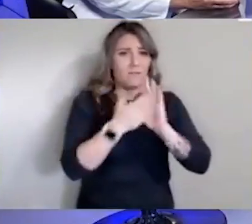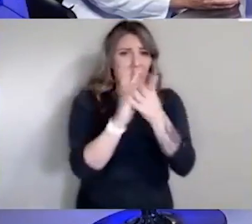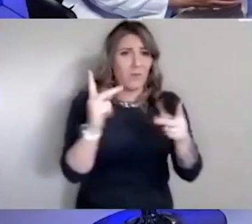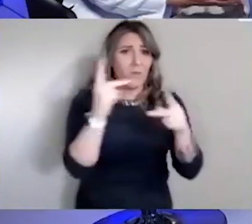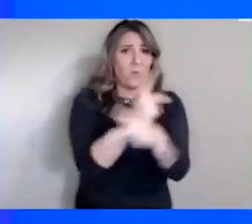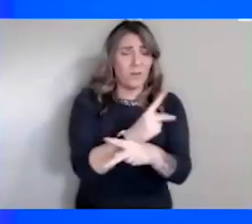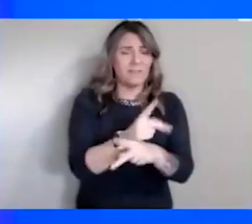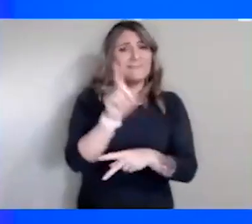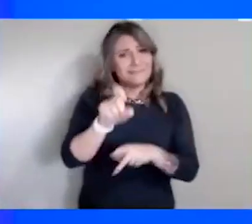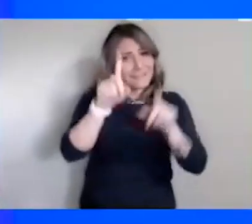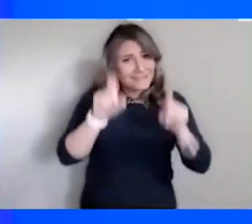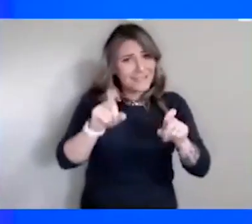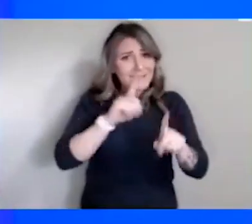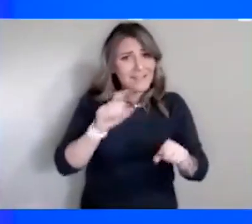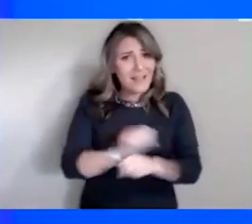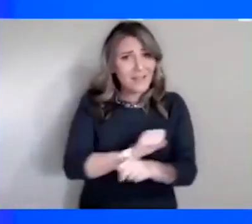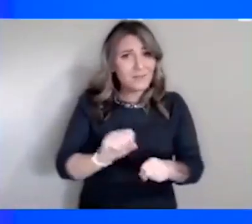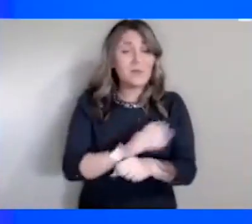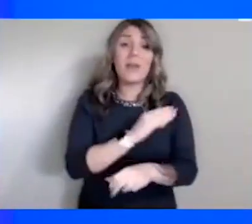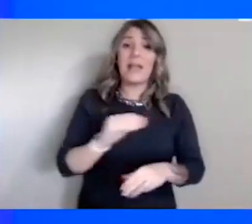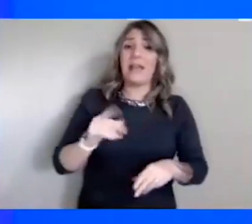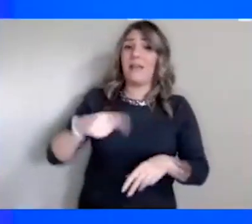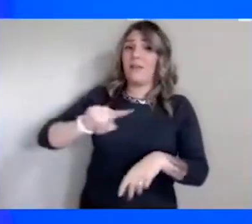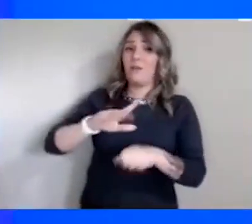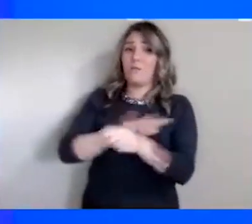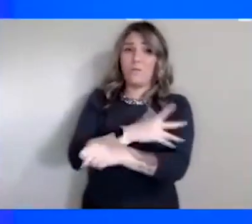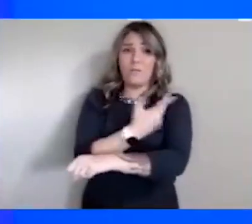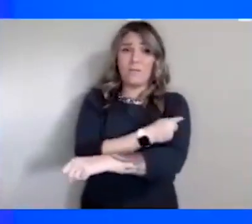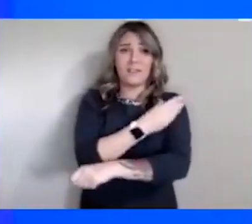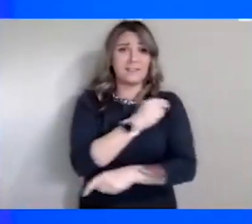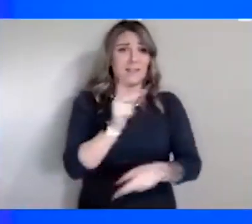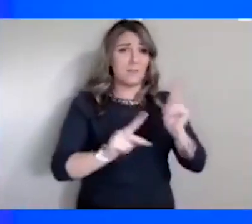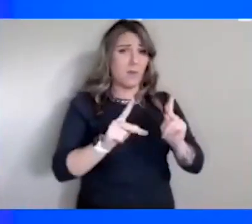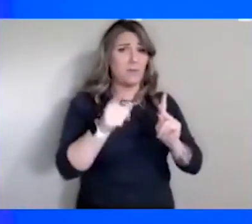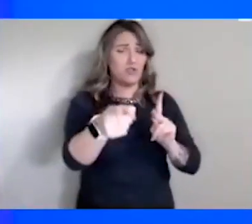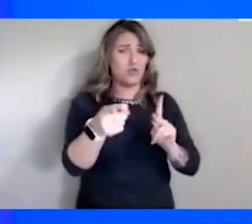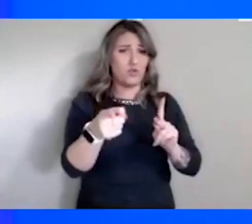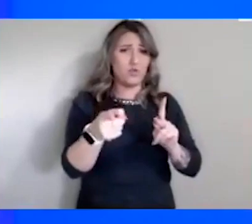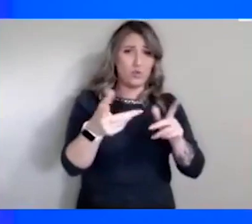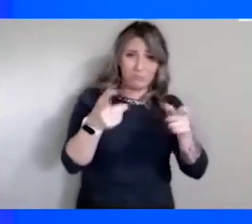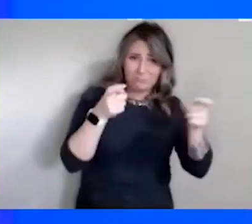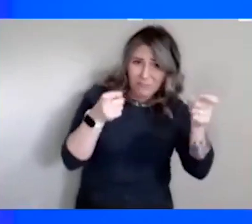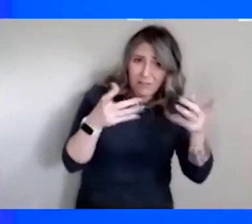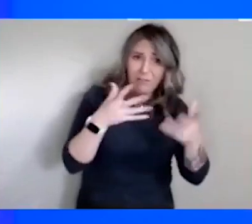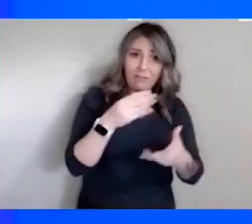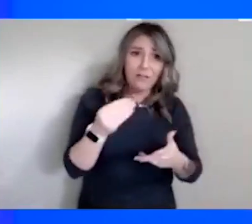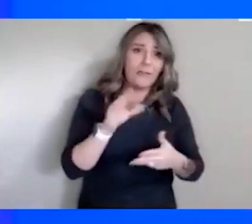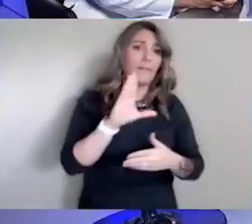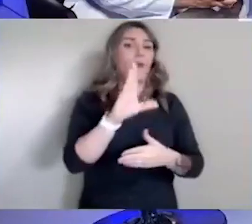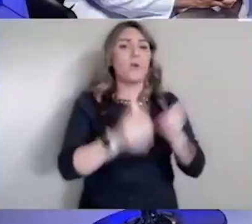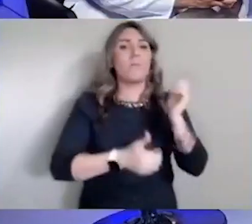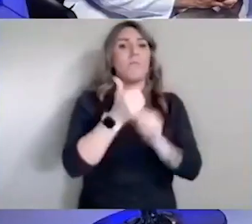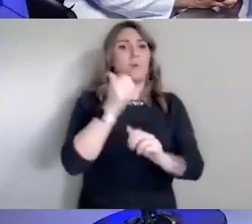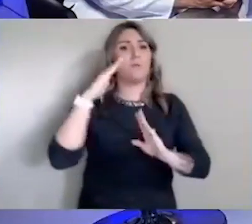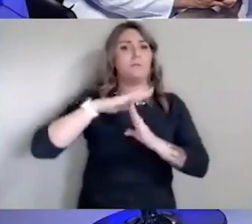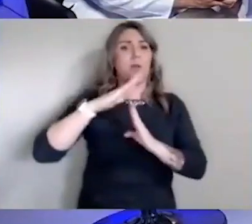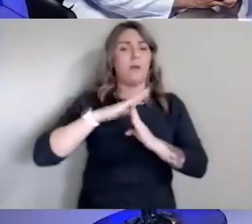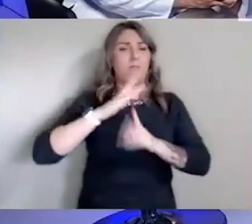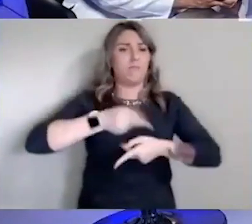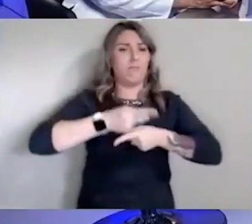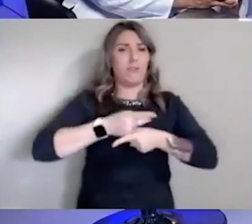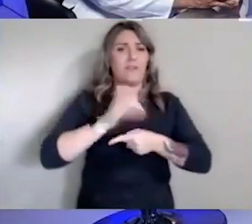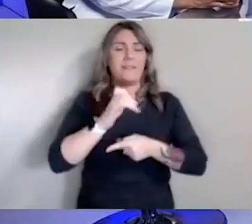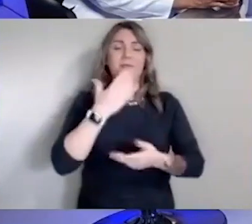Yeah. And they were fully vaccinated. And with the population that you deal with, they are probably taking their utmost precautions anyway. Yeah, that's a good point. Because we have a